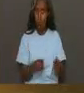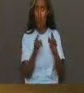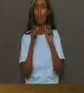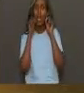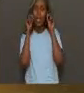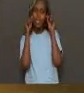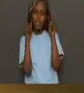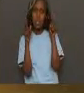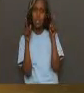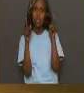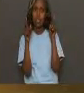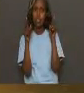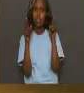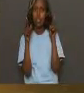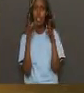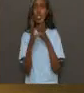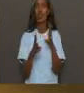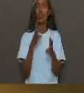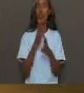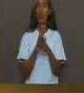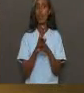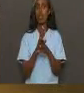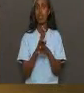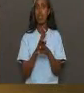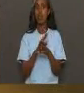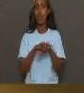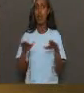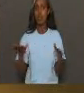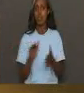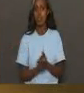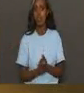of understanding the world around us.